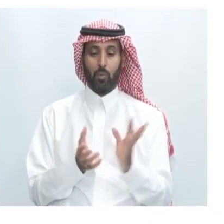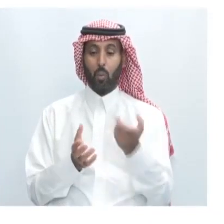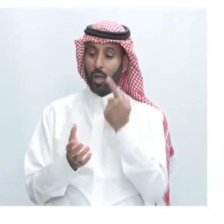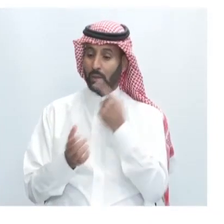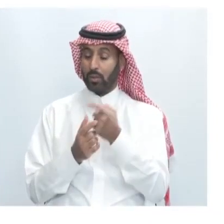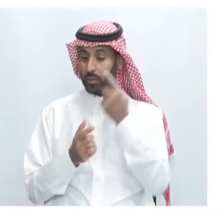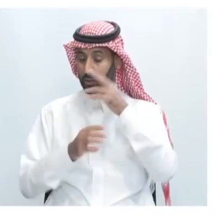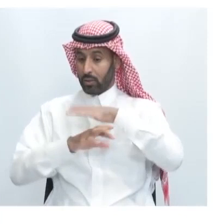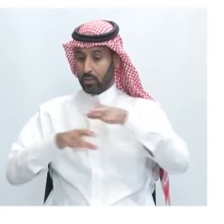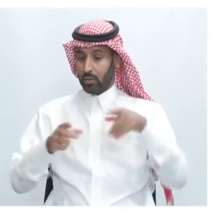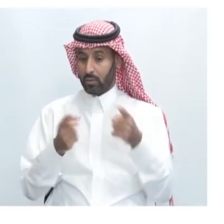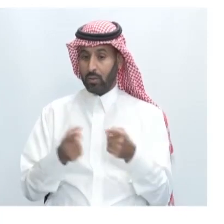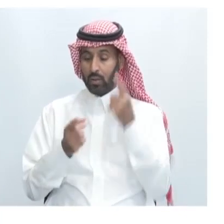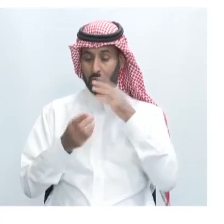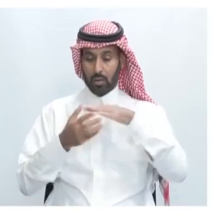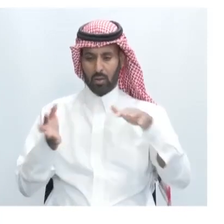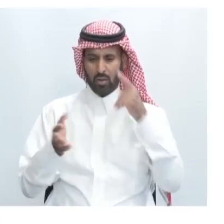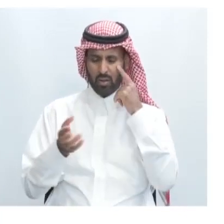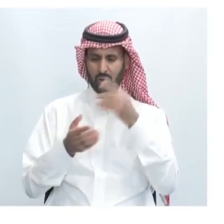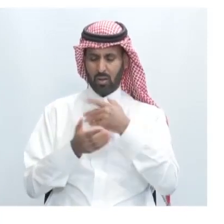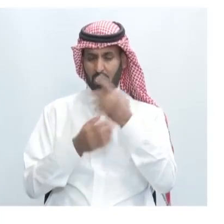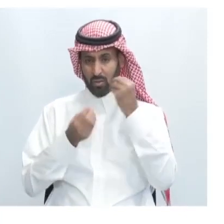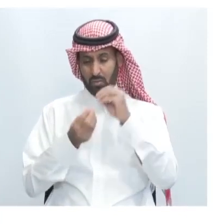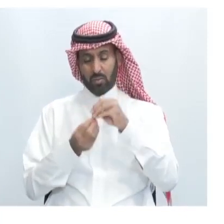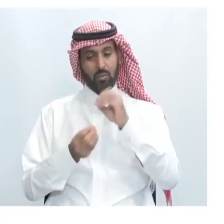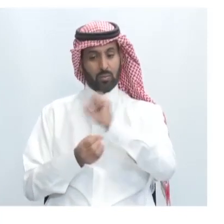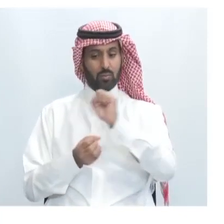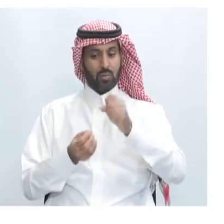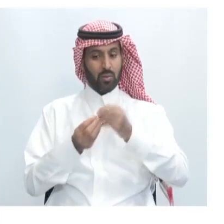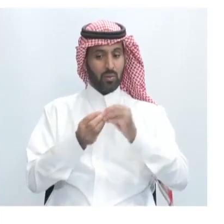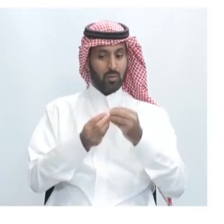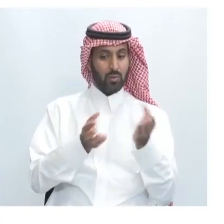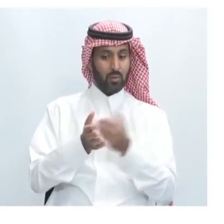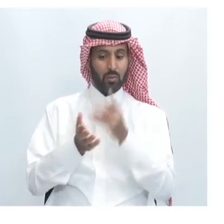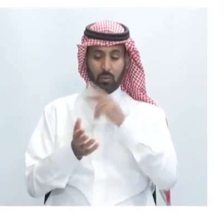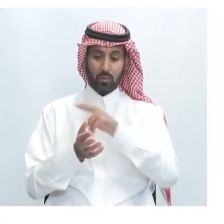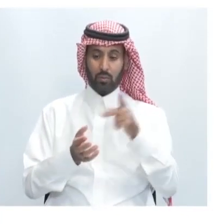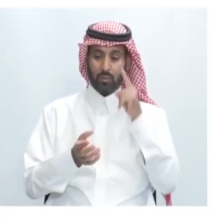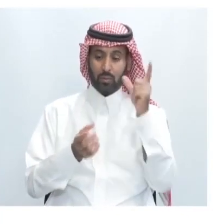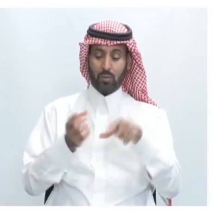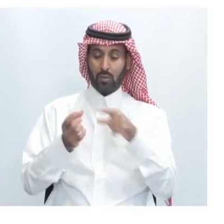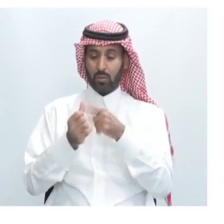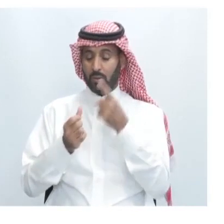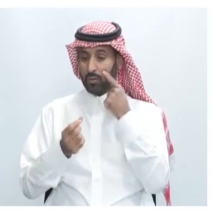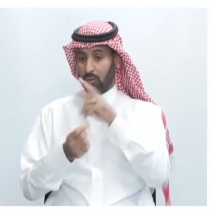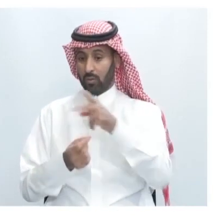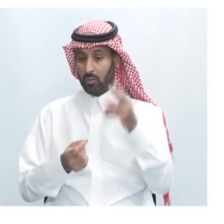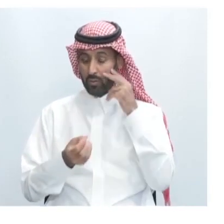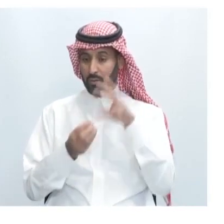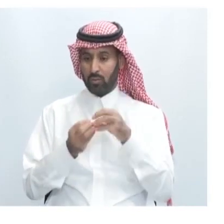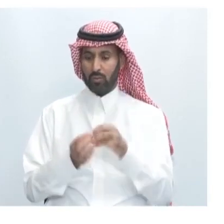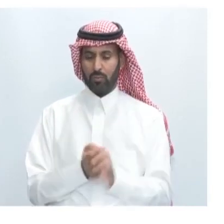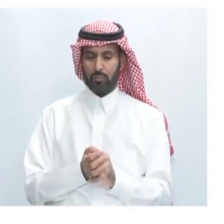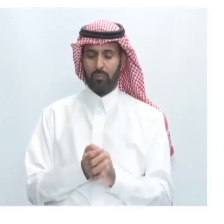While we all share natural associations with certain colors, the same color may have a very different meaning to people of two different